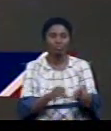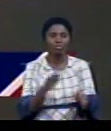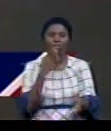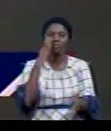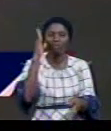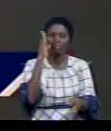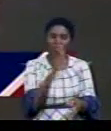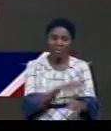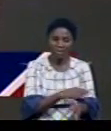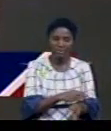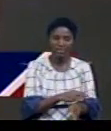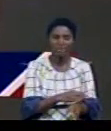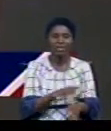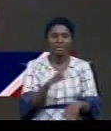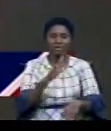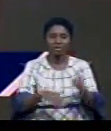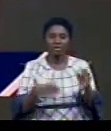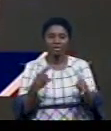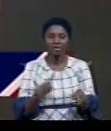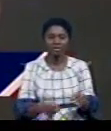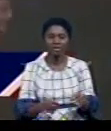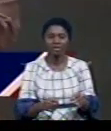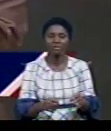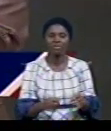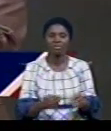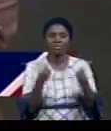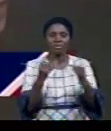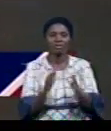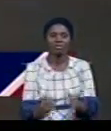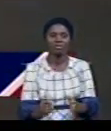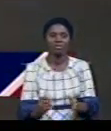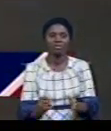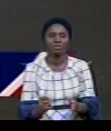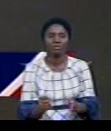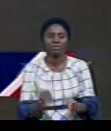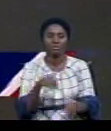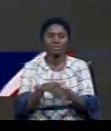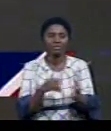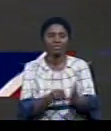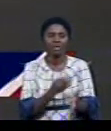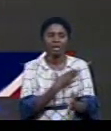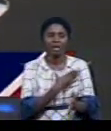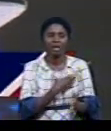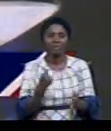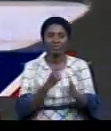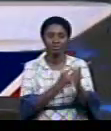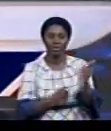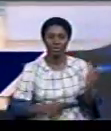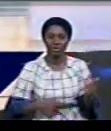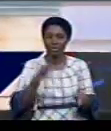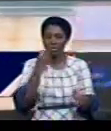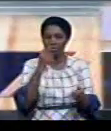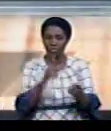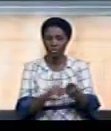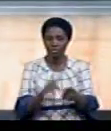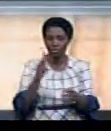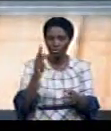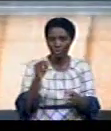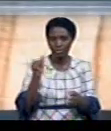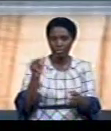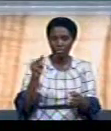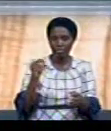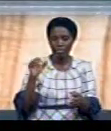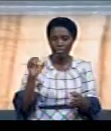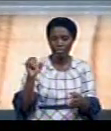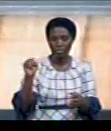of Israel. Verse 10. And the Lord spake to